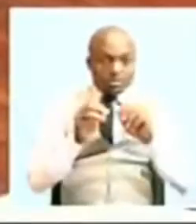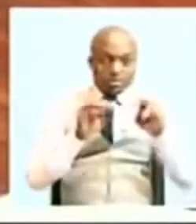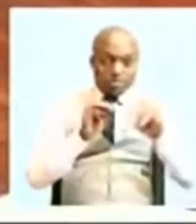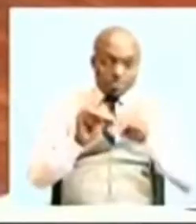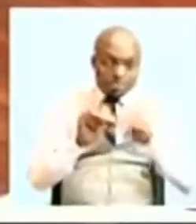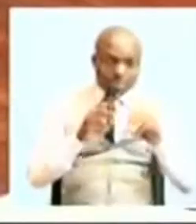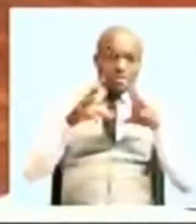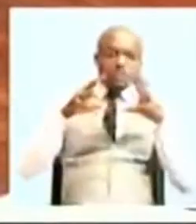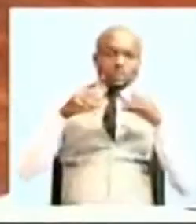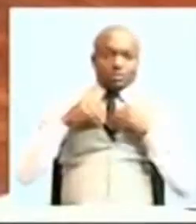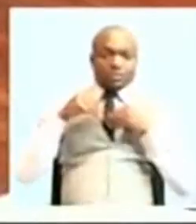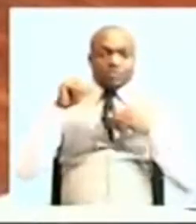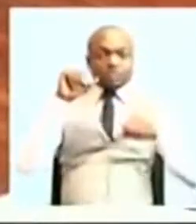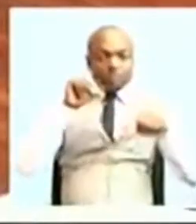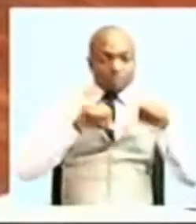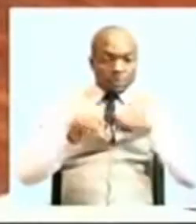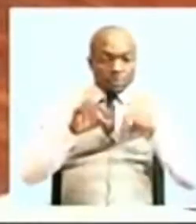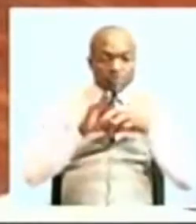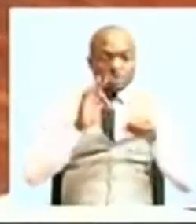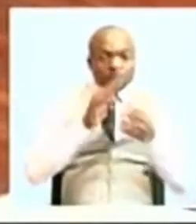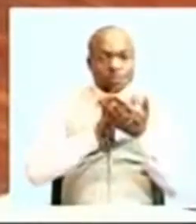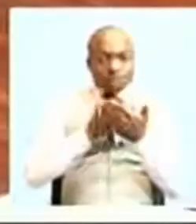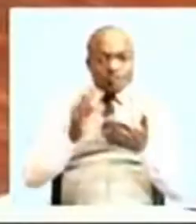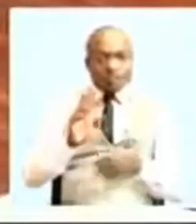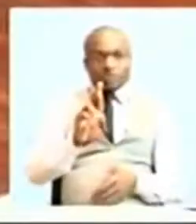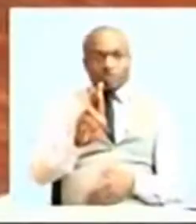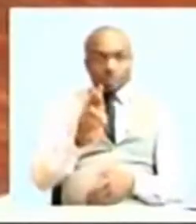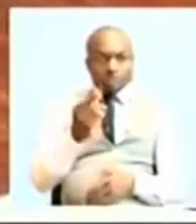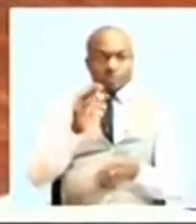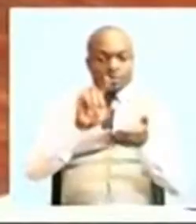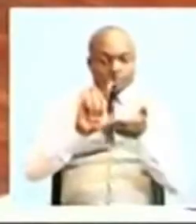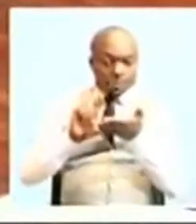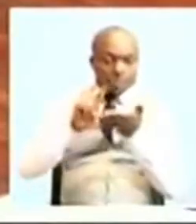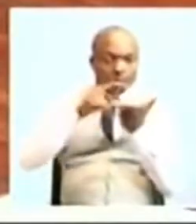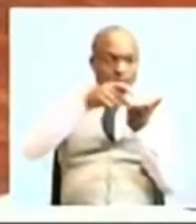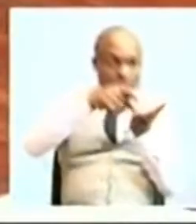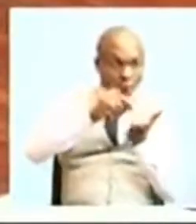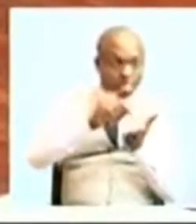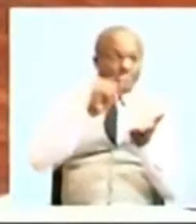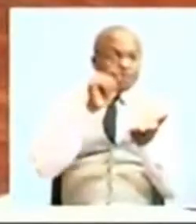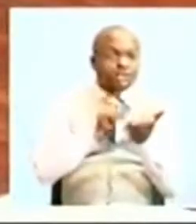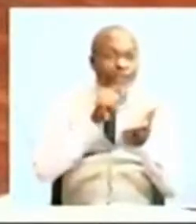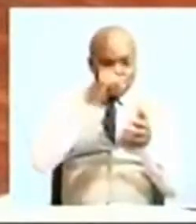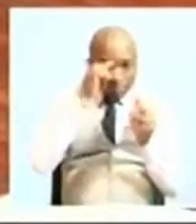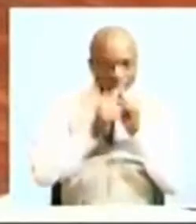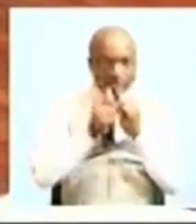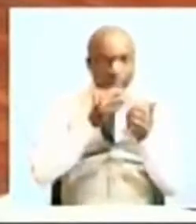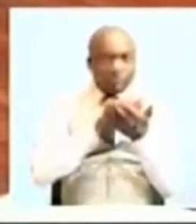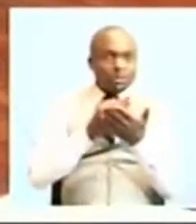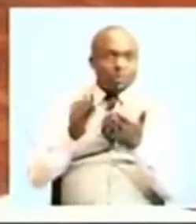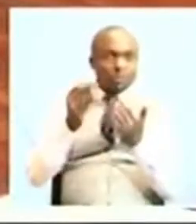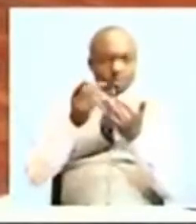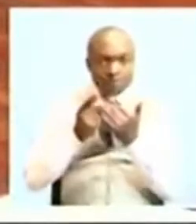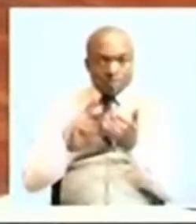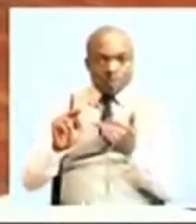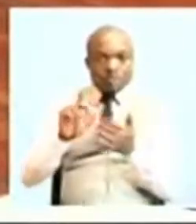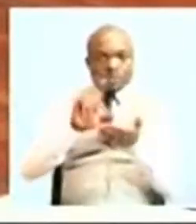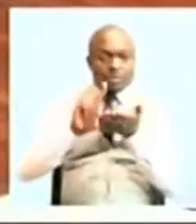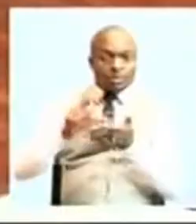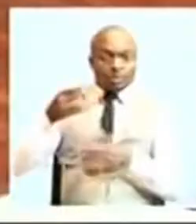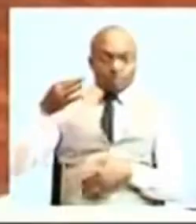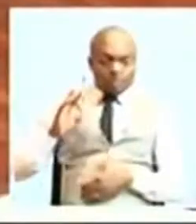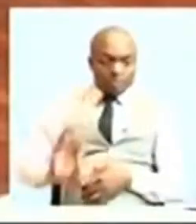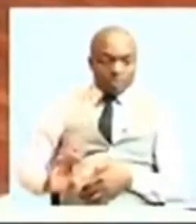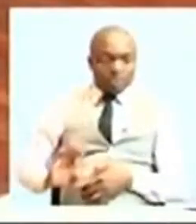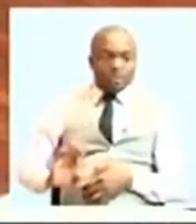Management acknowledges the audit finding of failure to recover loan repayments. This was due to failure on the part of loan beneficiaries to honor